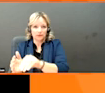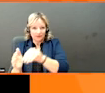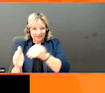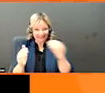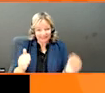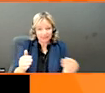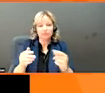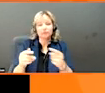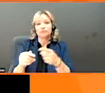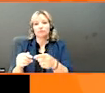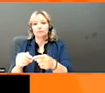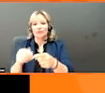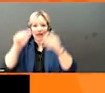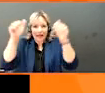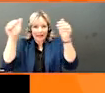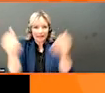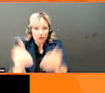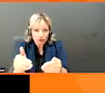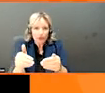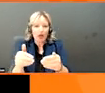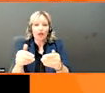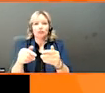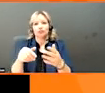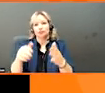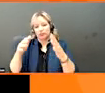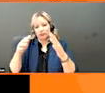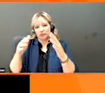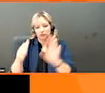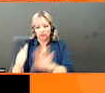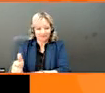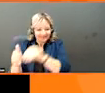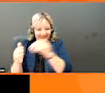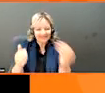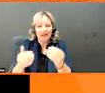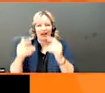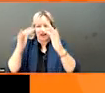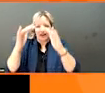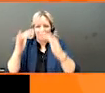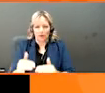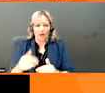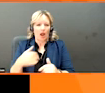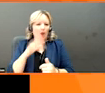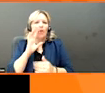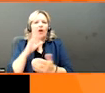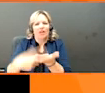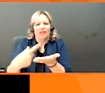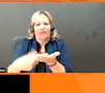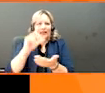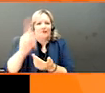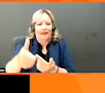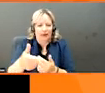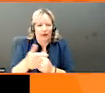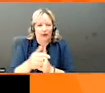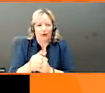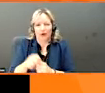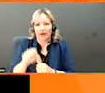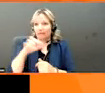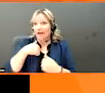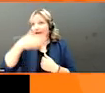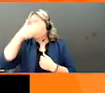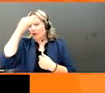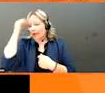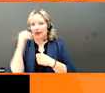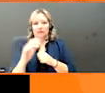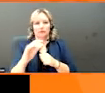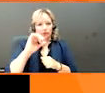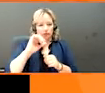let me talk about that in a bit. And if I forget, just remind me, okay, in the question period, because I think I touch on it a little bit. I